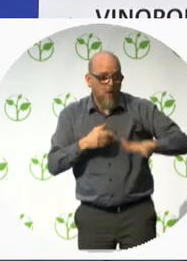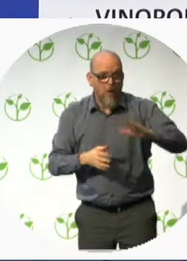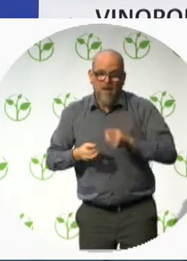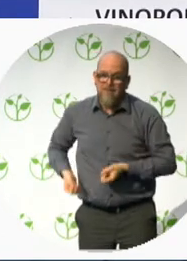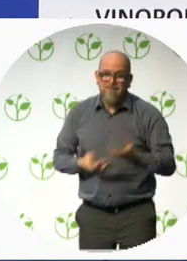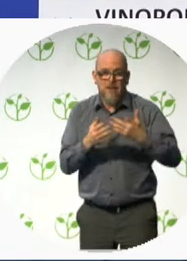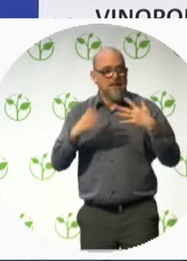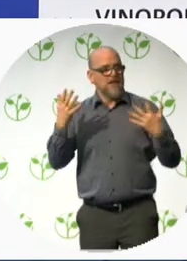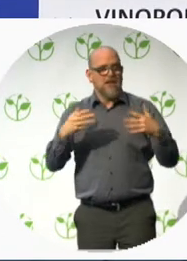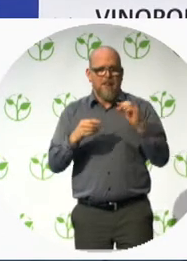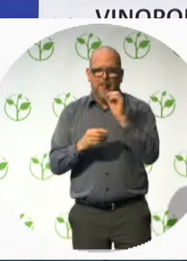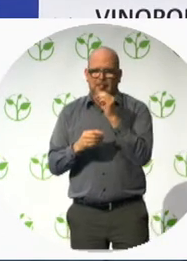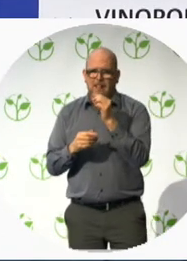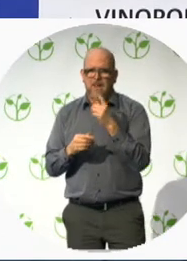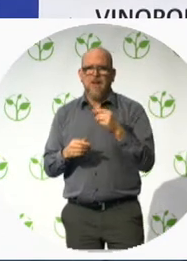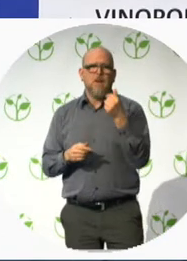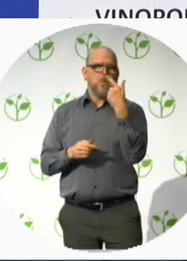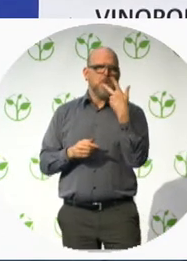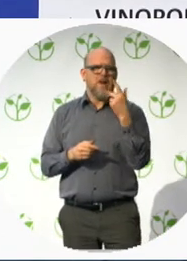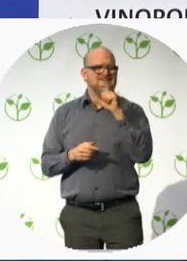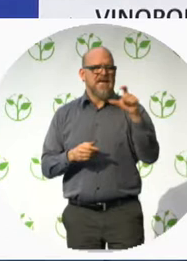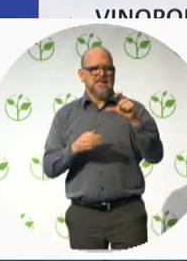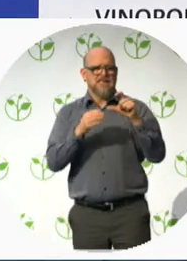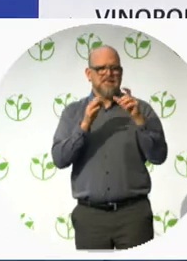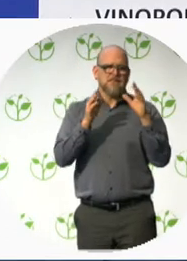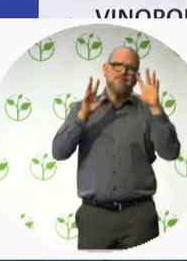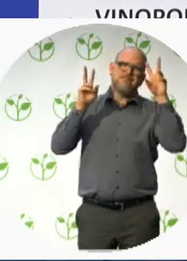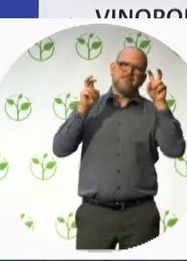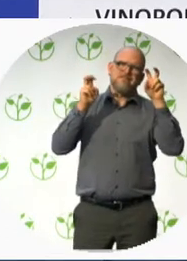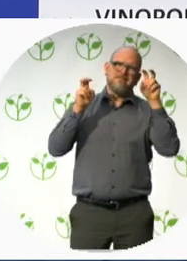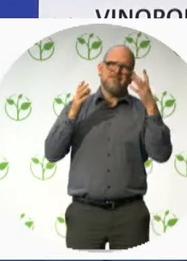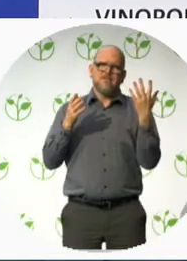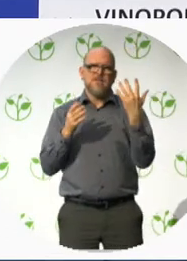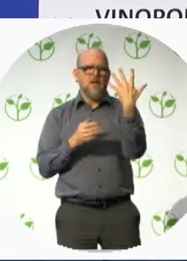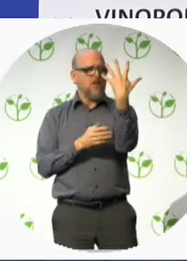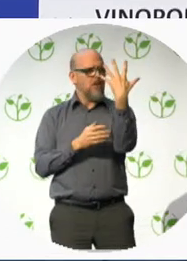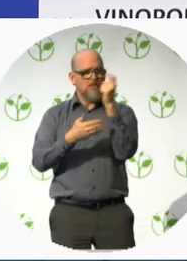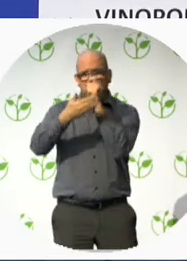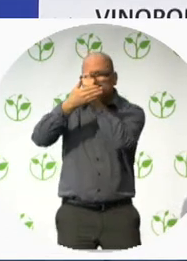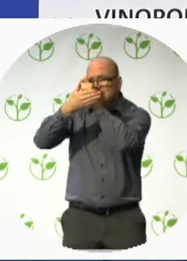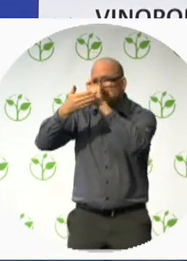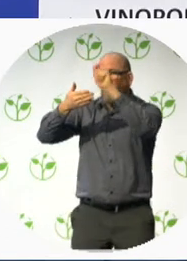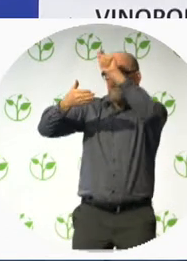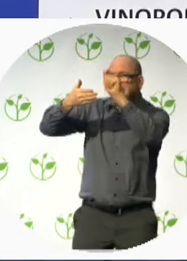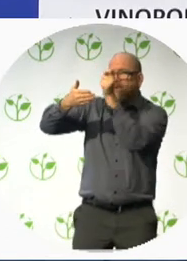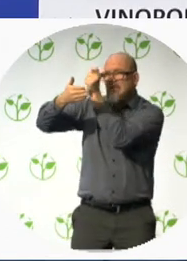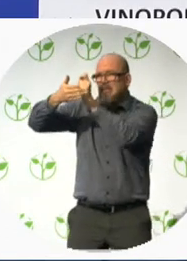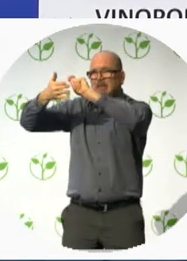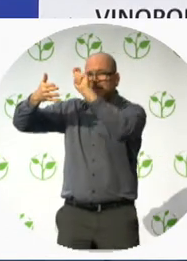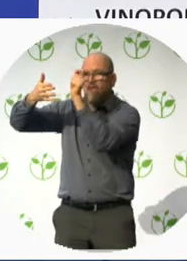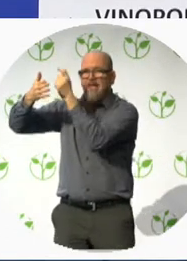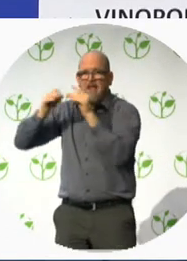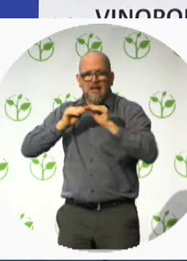by hand had generated an avalanche of materials. And some of the teachers had never even had a mouse in their hand